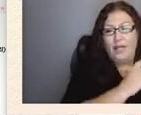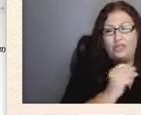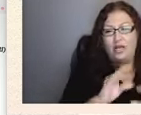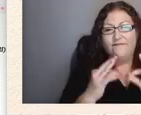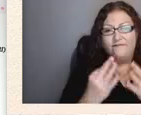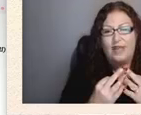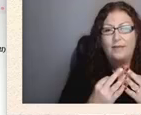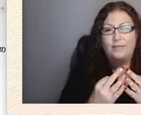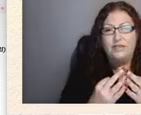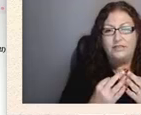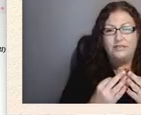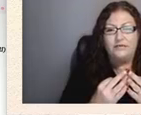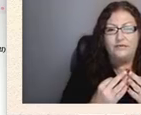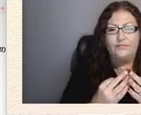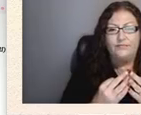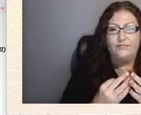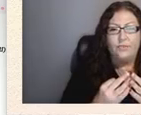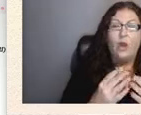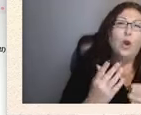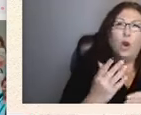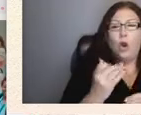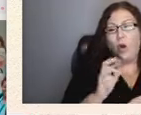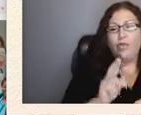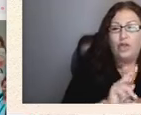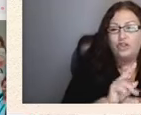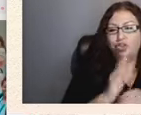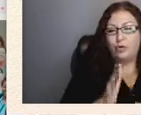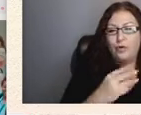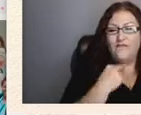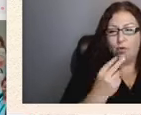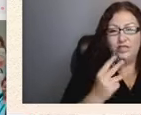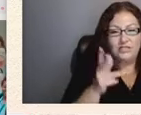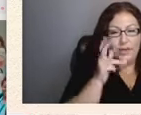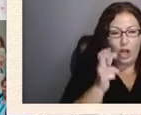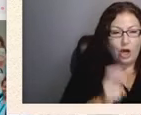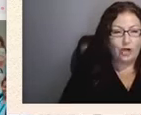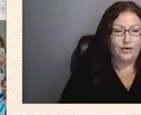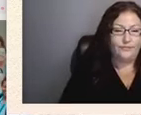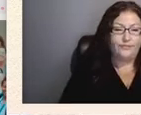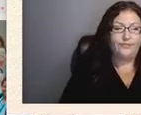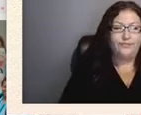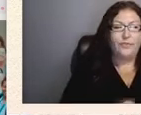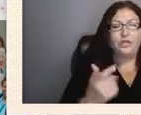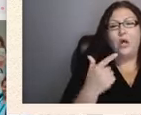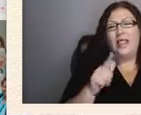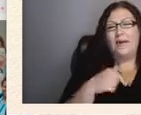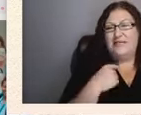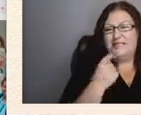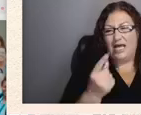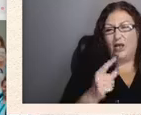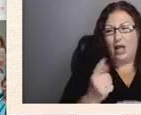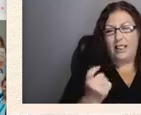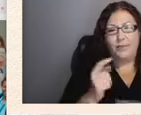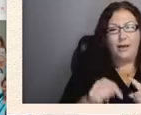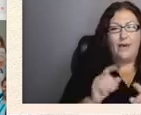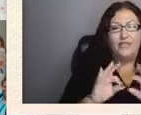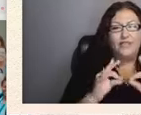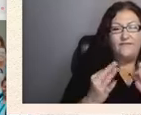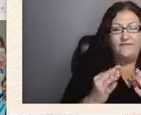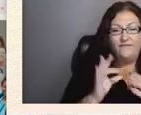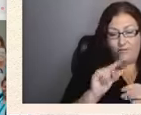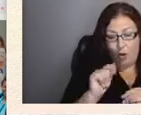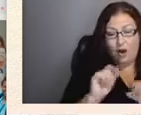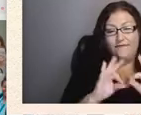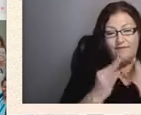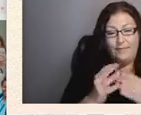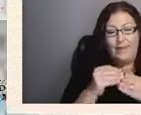the consumer voice to be heard. So let me just tell you a little bit about the Florida Family Leader Network and